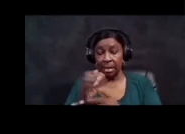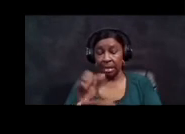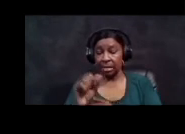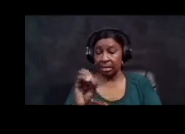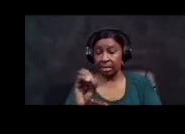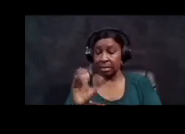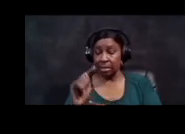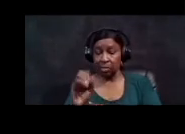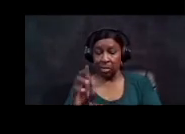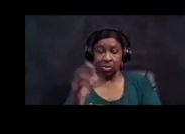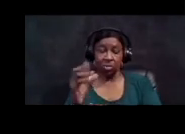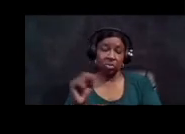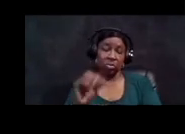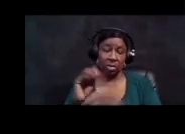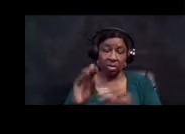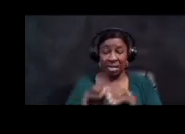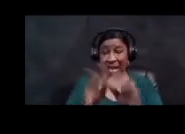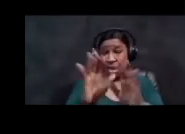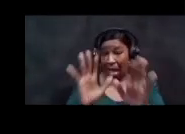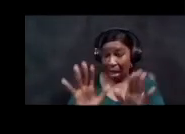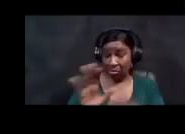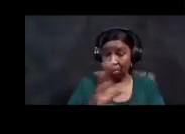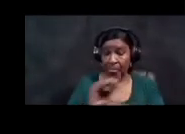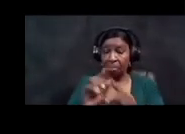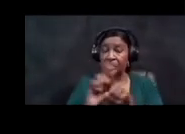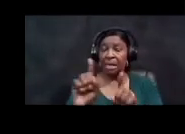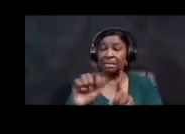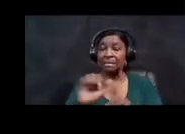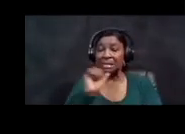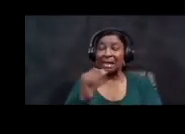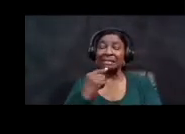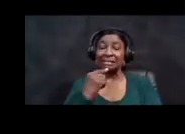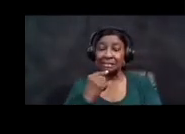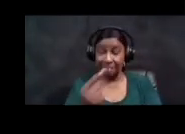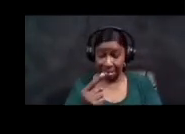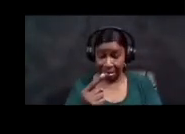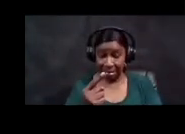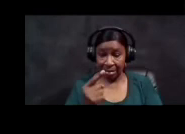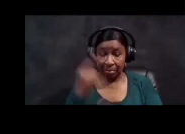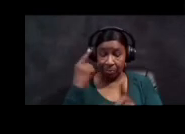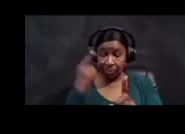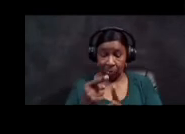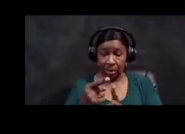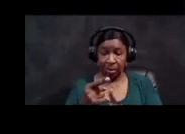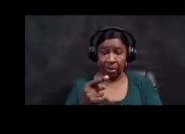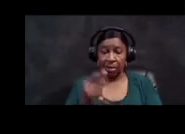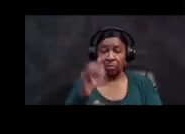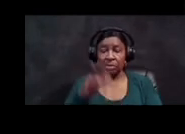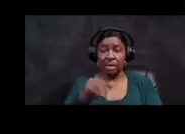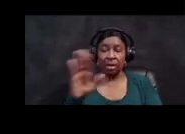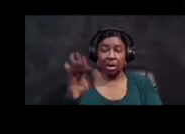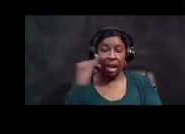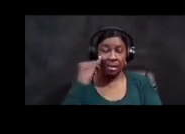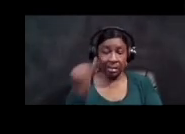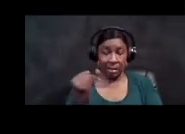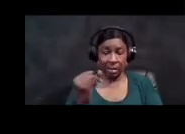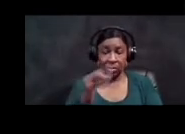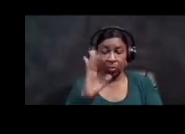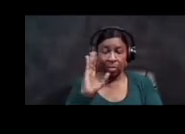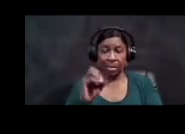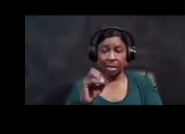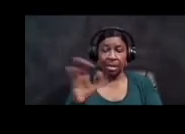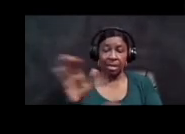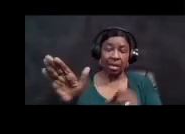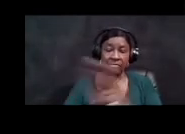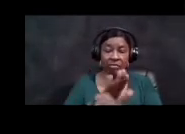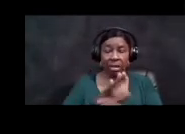but unstated implication for the reform she was calling for was that her ideal would be a fully public